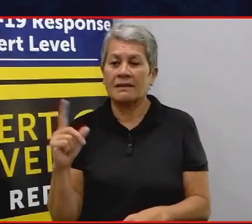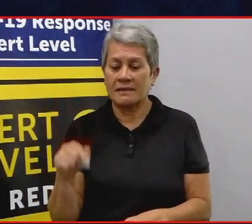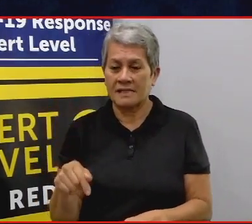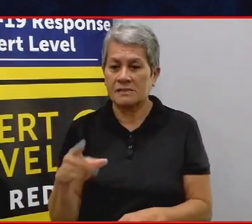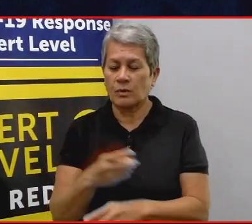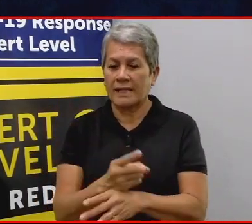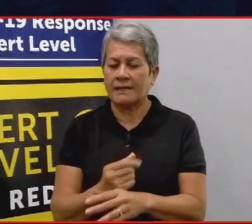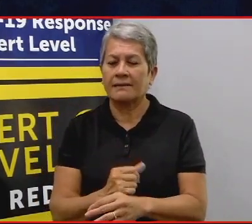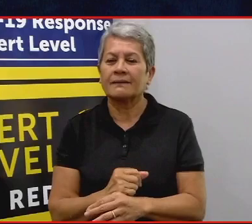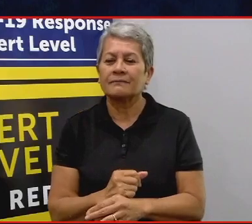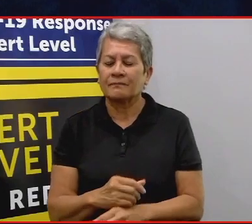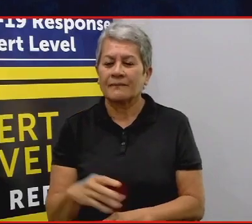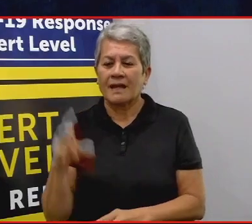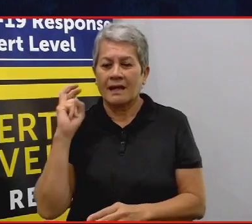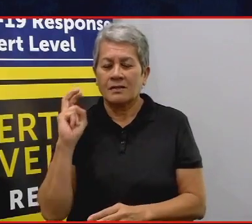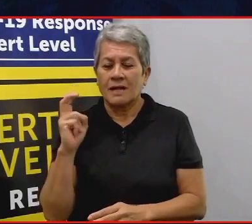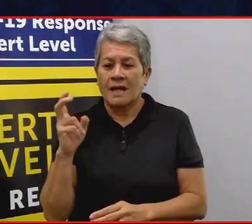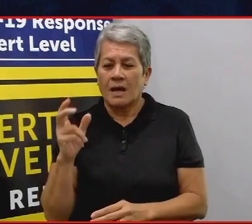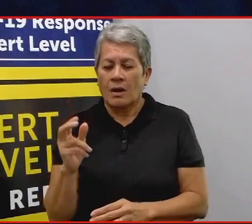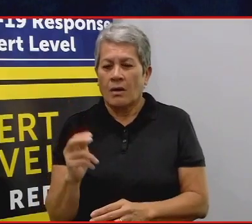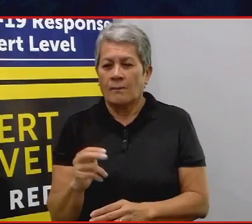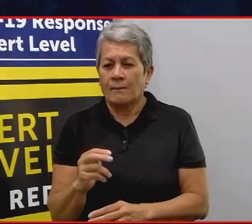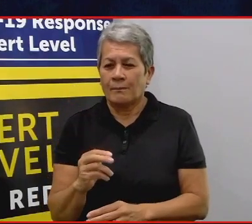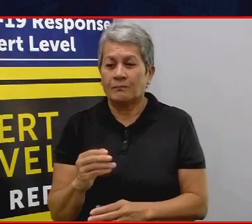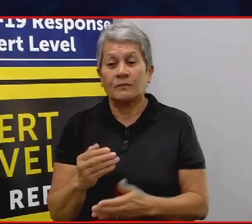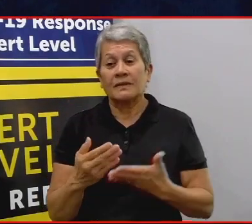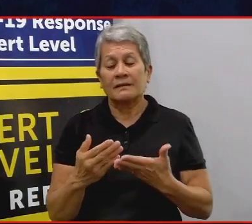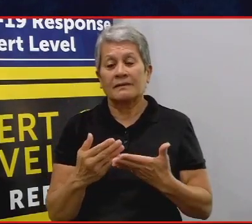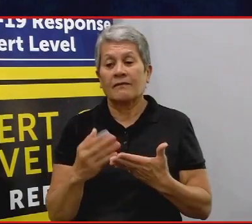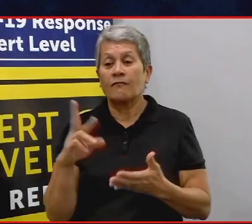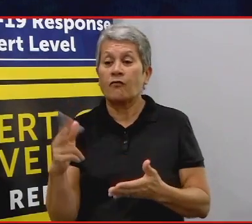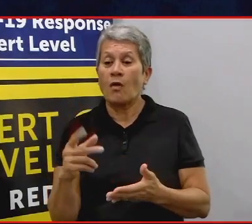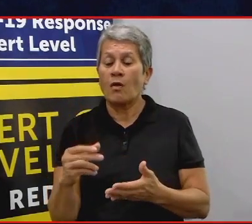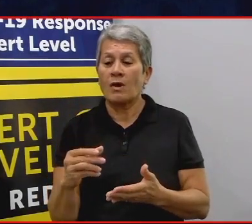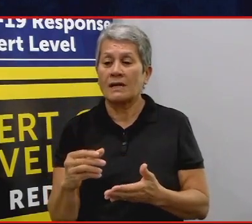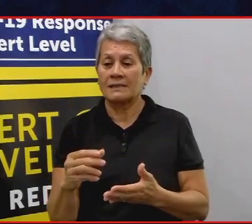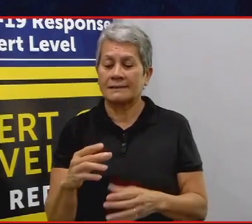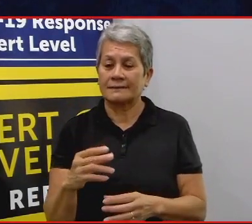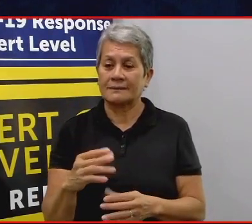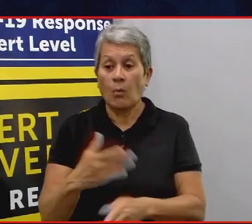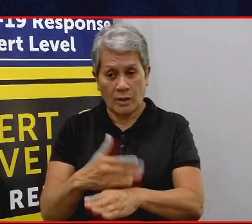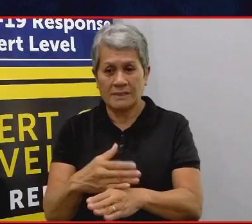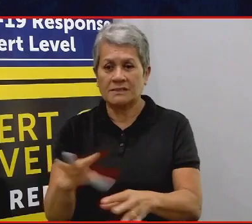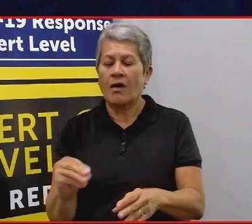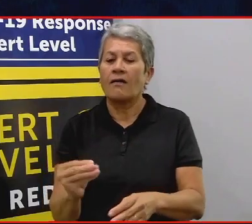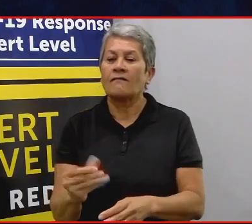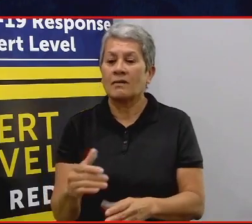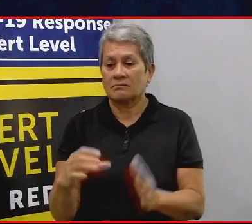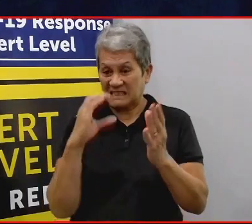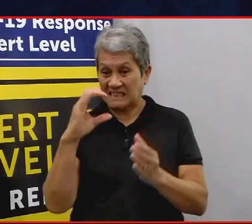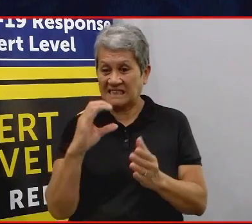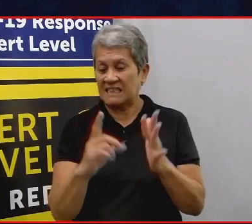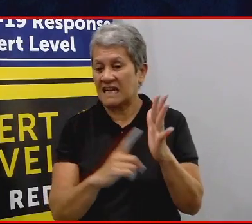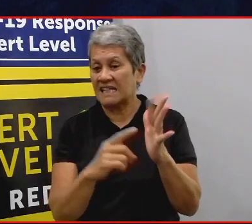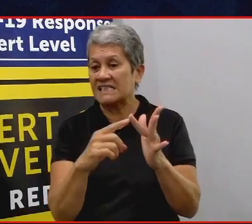week. Training has also been provided to staff of essential businesses such as CITC and